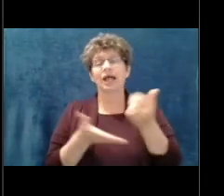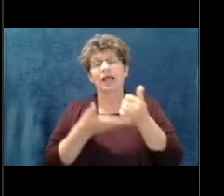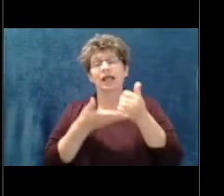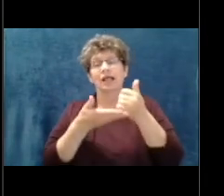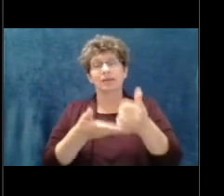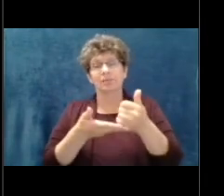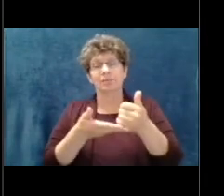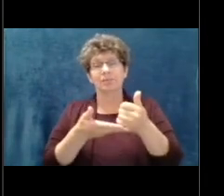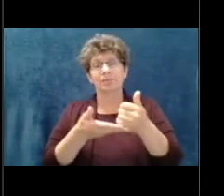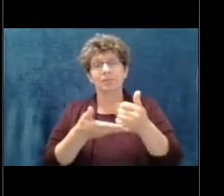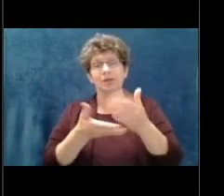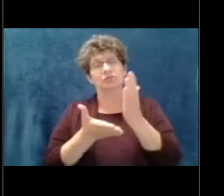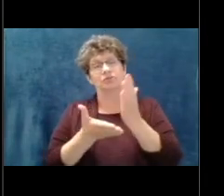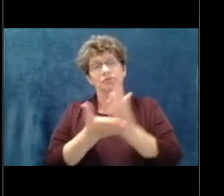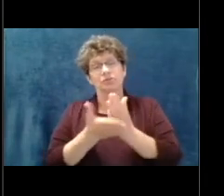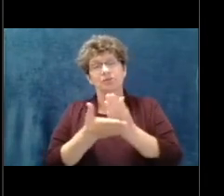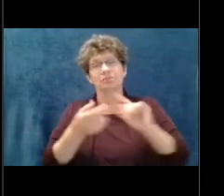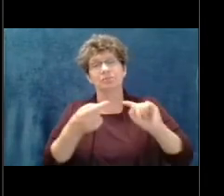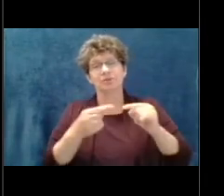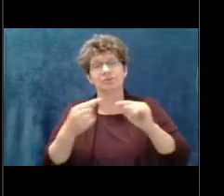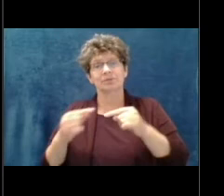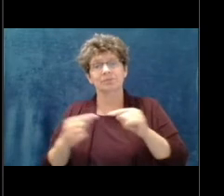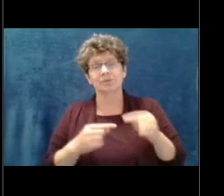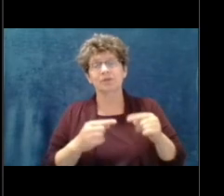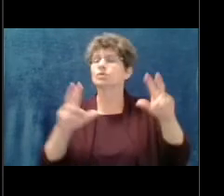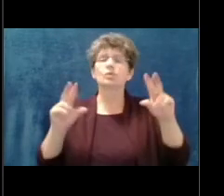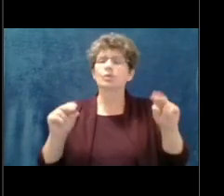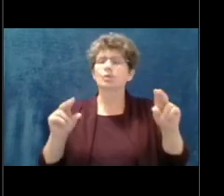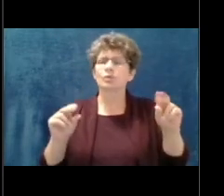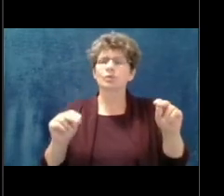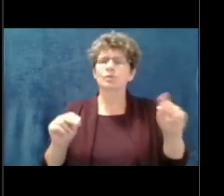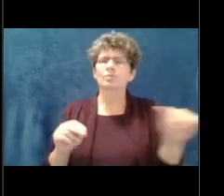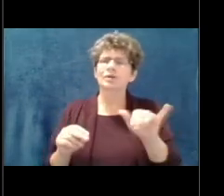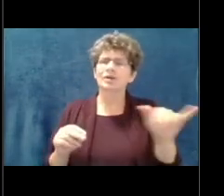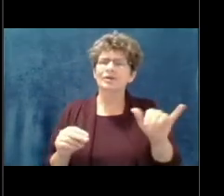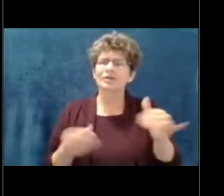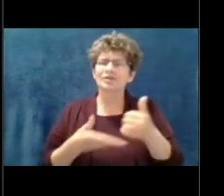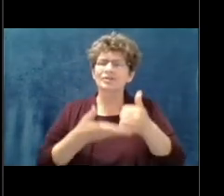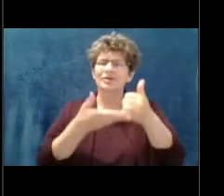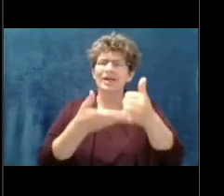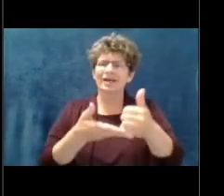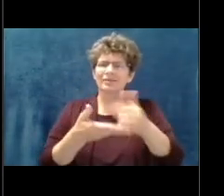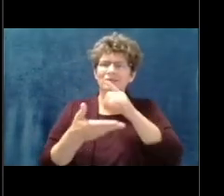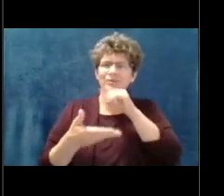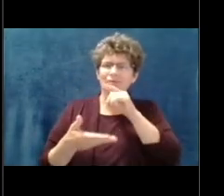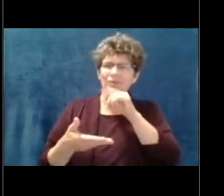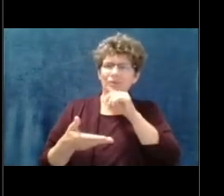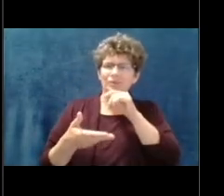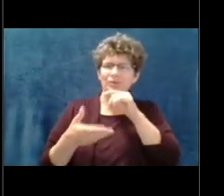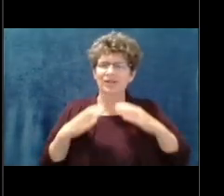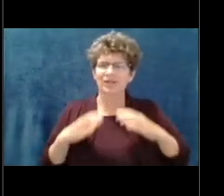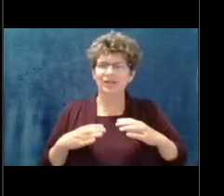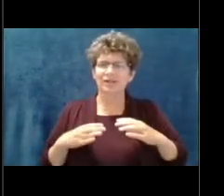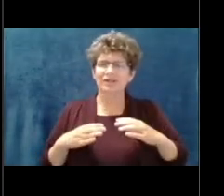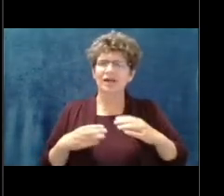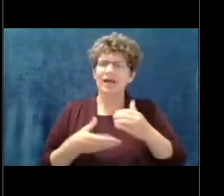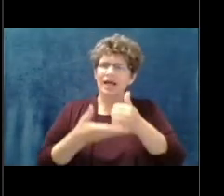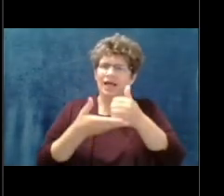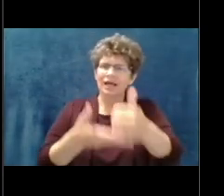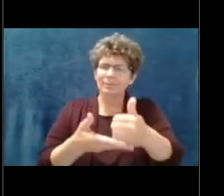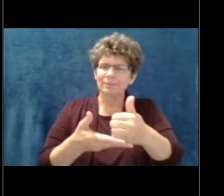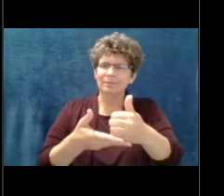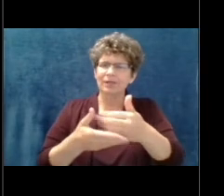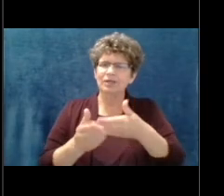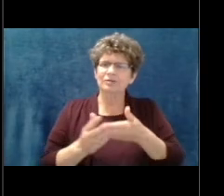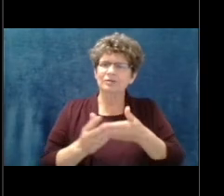to help our clients to actually thrive. So for me as a geriatric psychiatrist, that means I want to try to help people